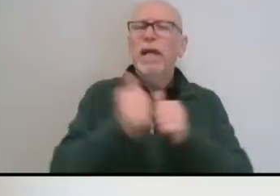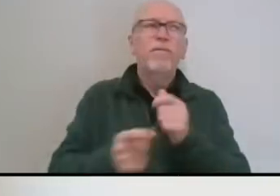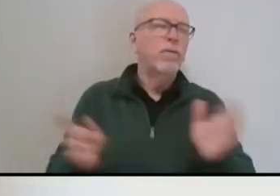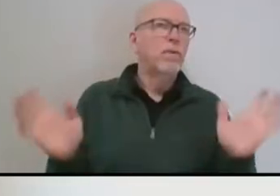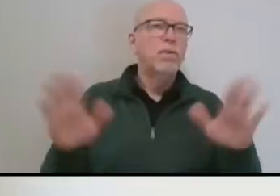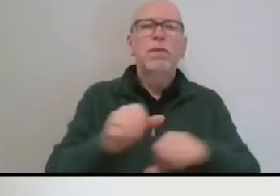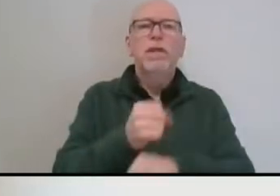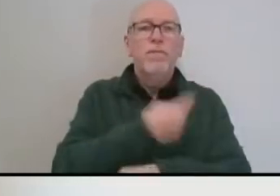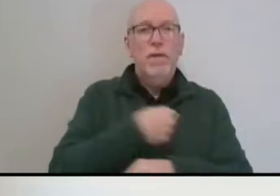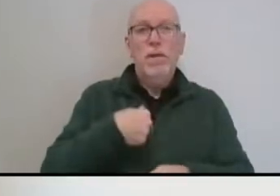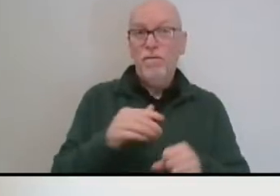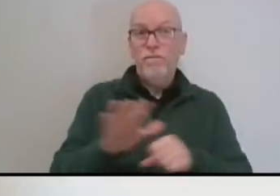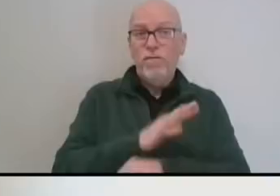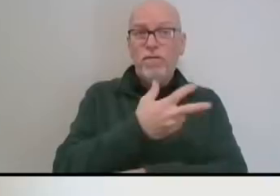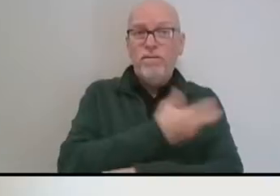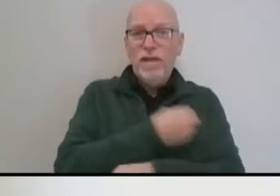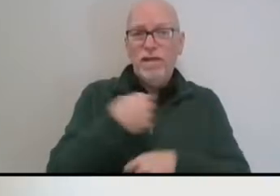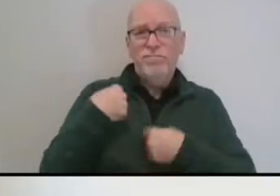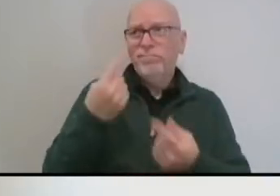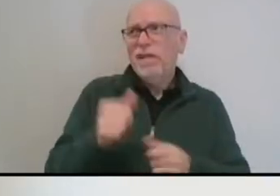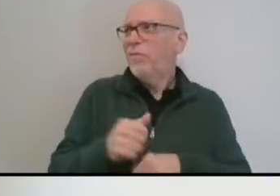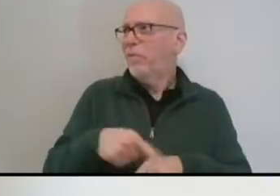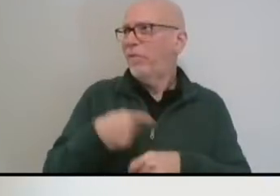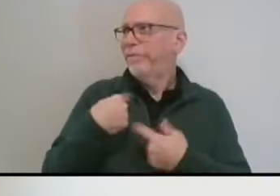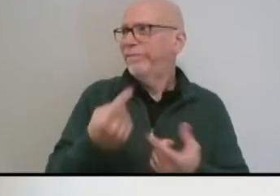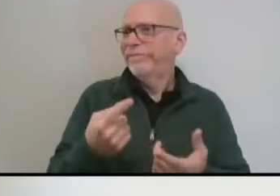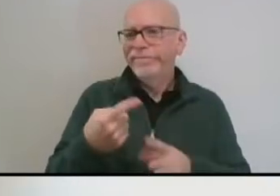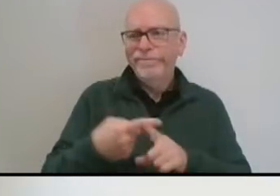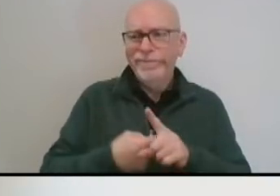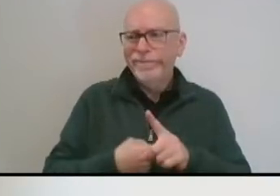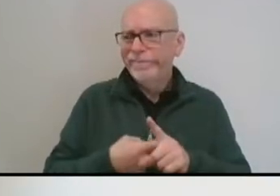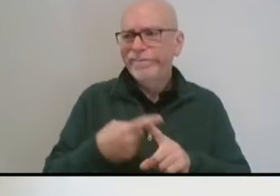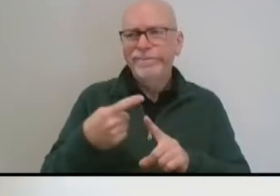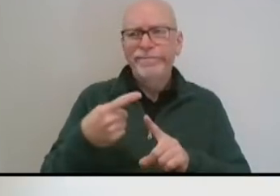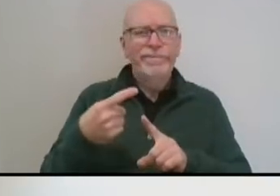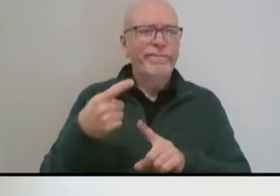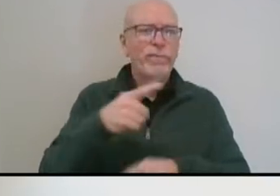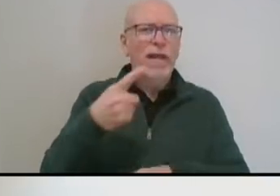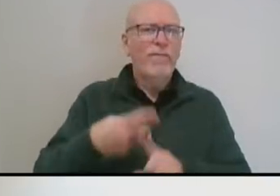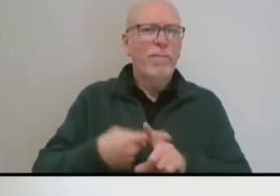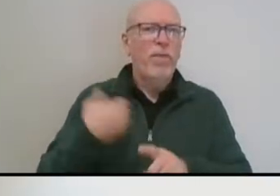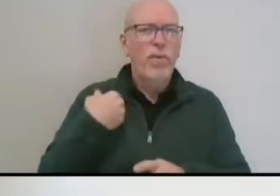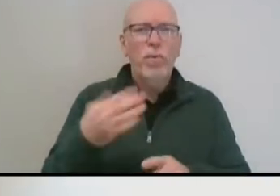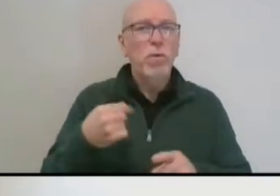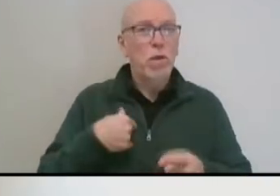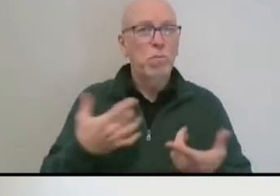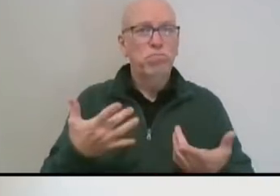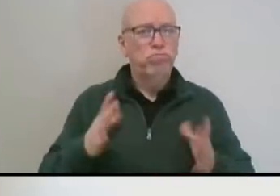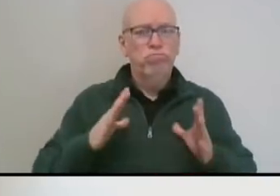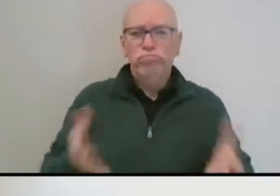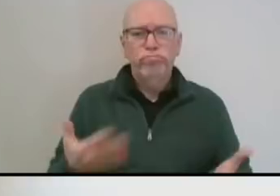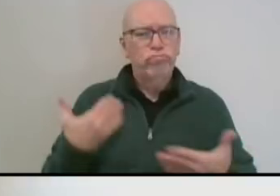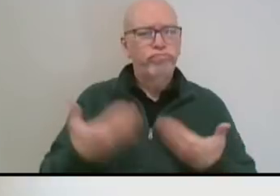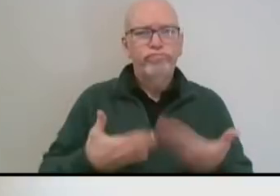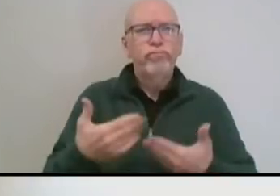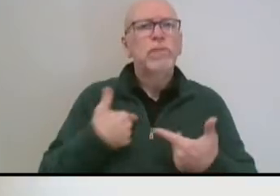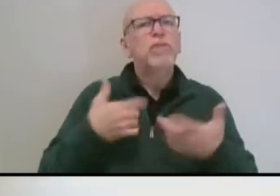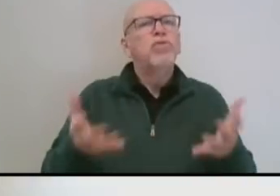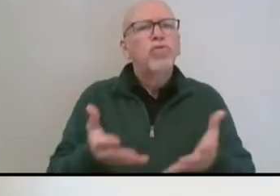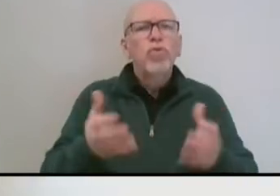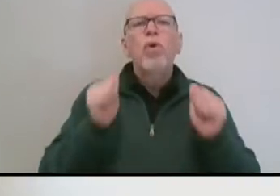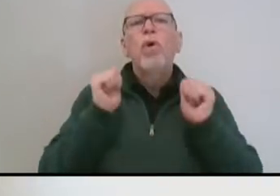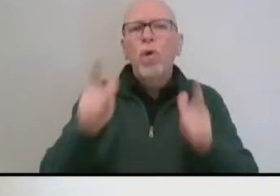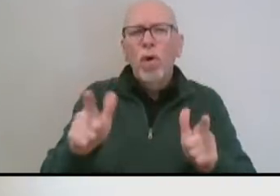fully vaccinated for, I don't even know how long now, month and a half. And I've done very well. And I encourage everybody to